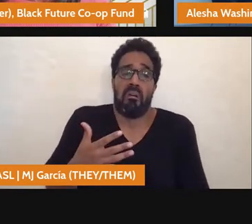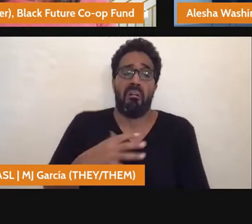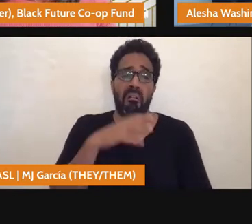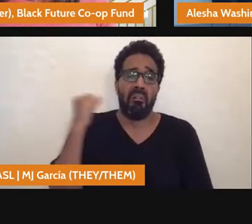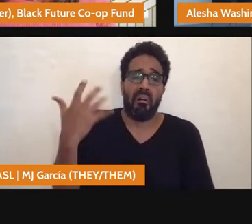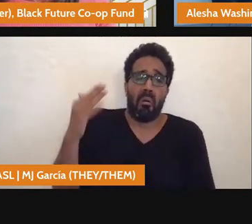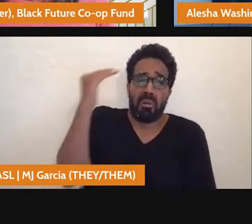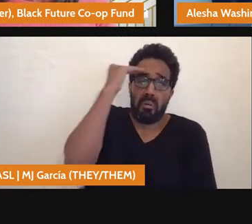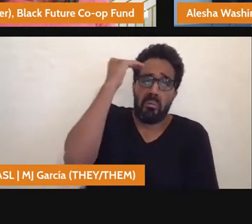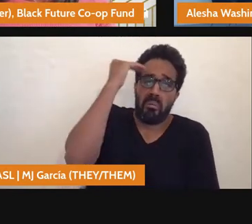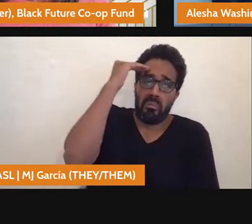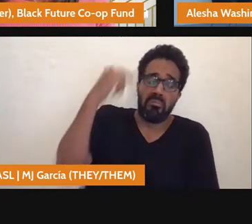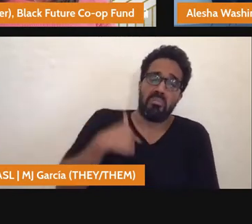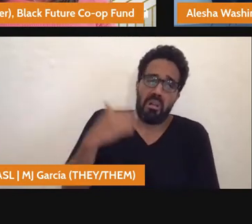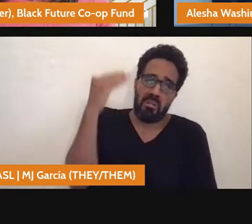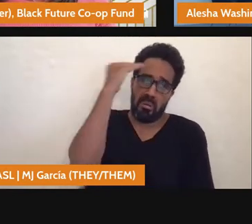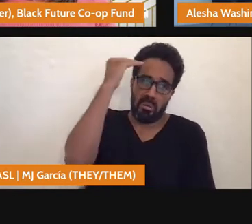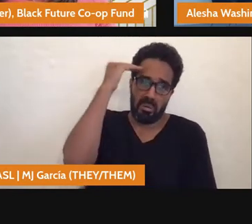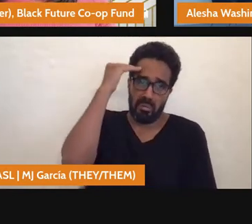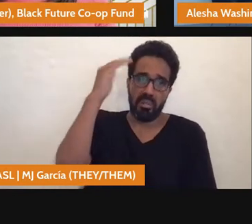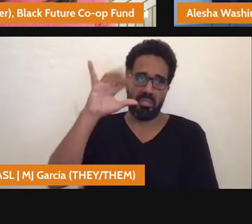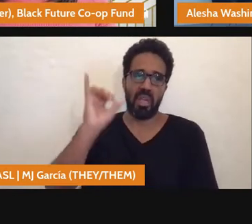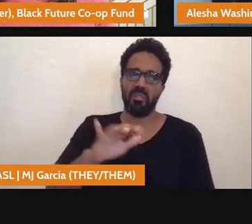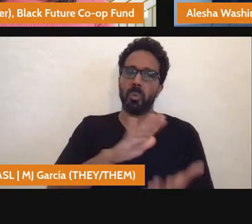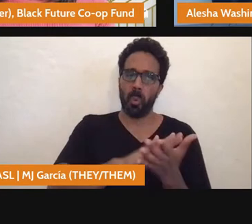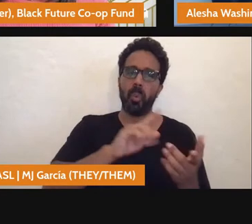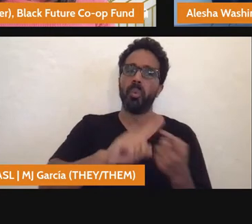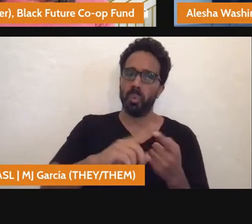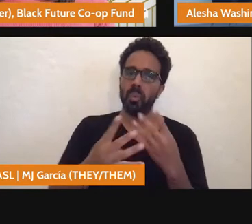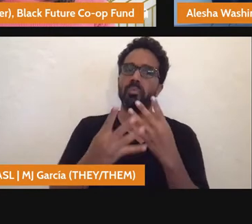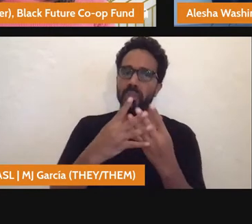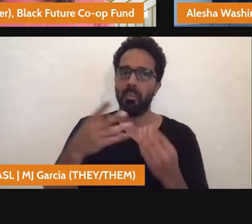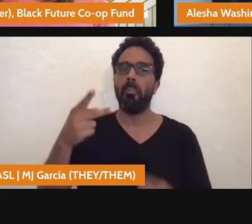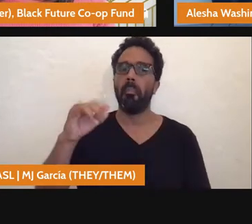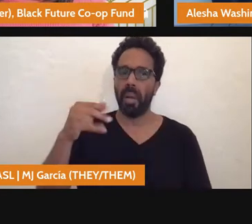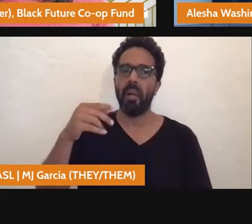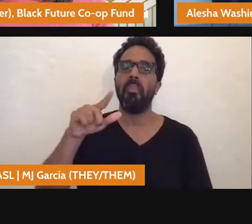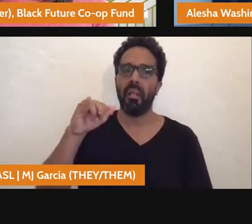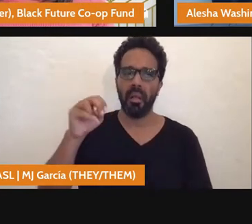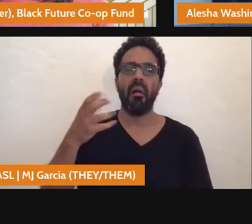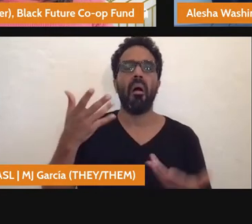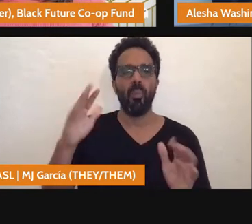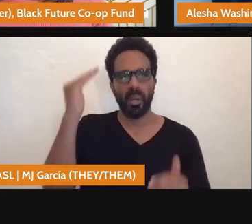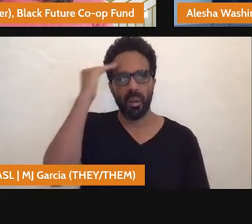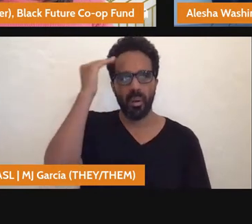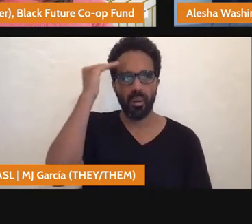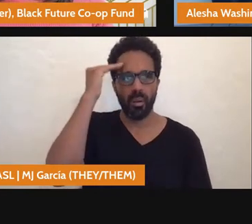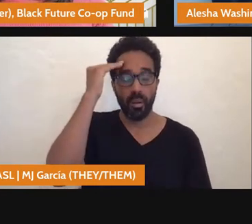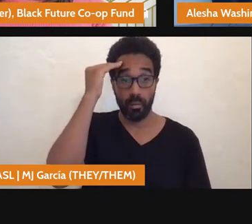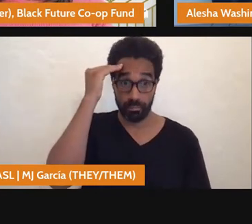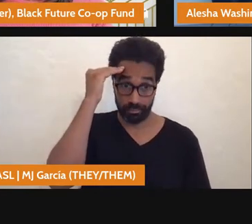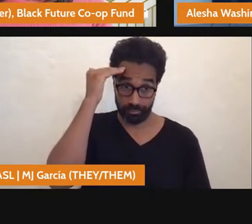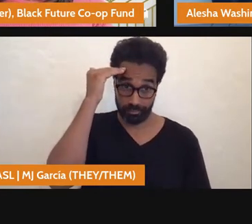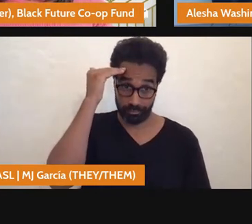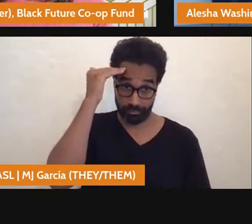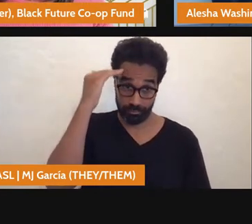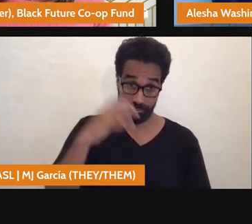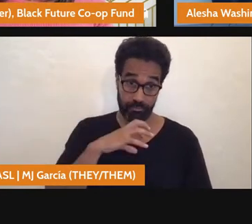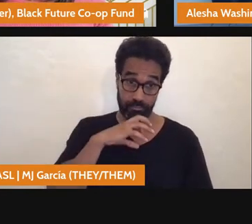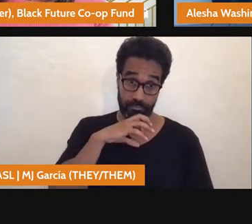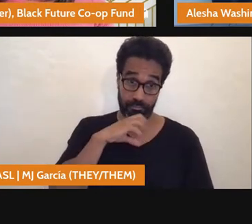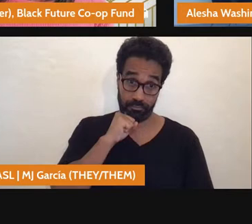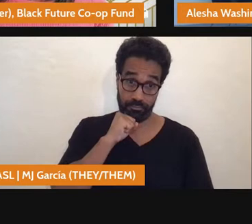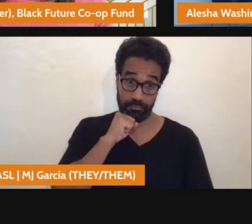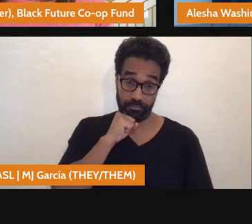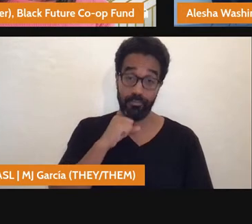the school to prison pipeline was and how it worked. But 15 minutes into that 101 and 102, it was